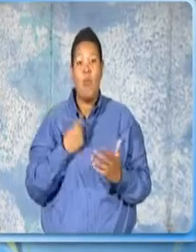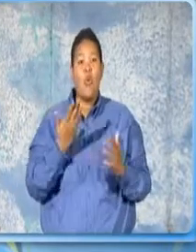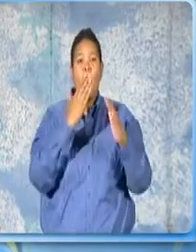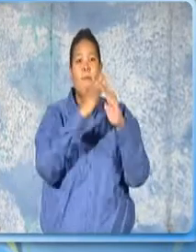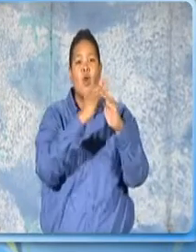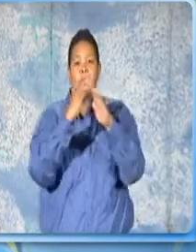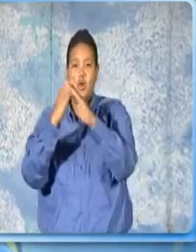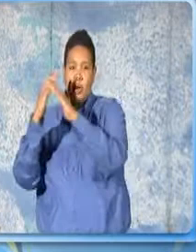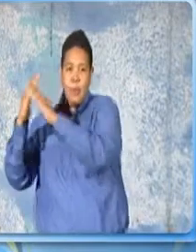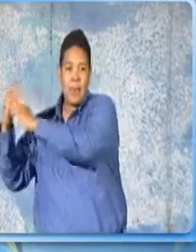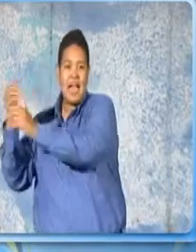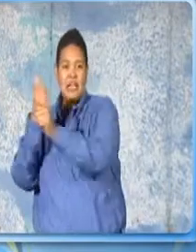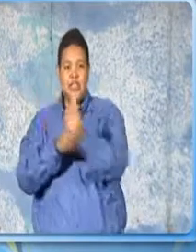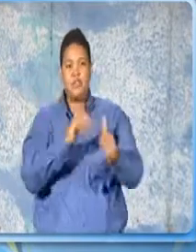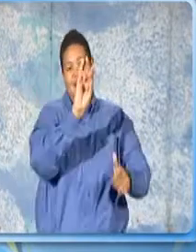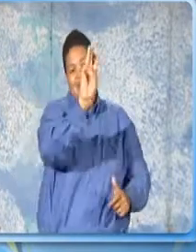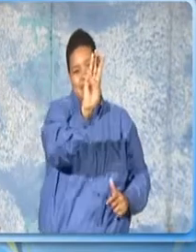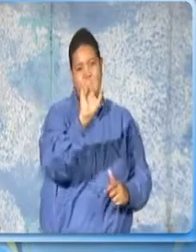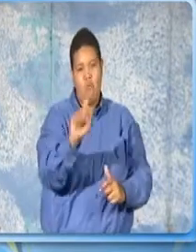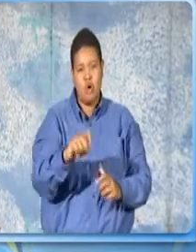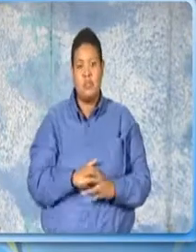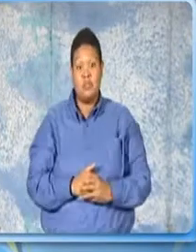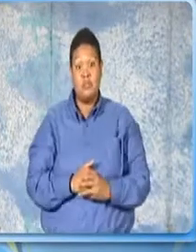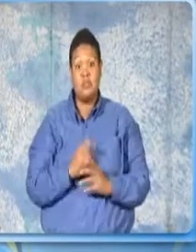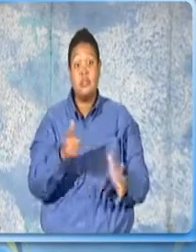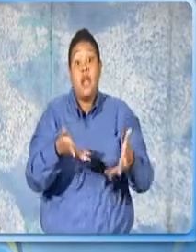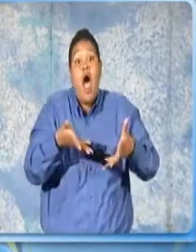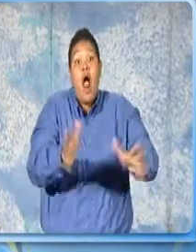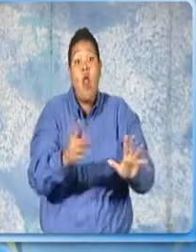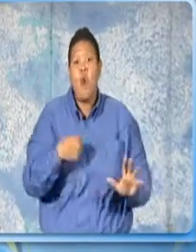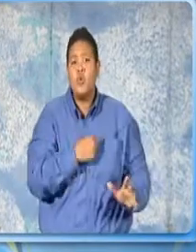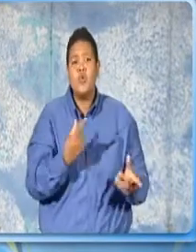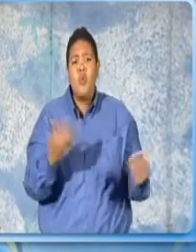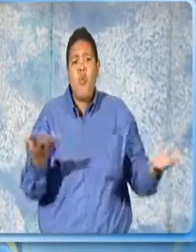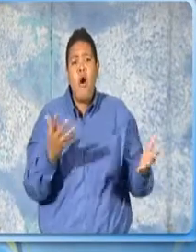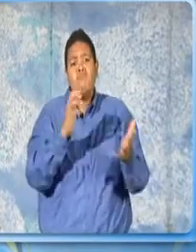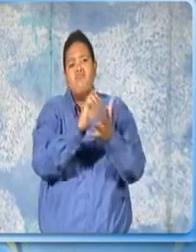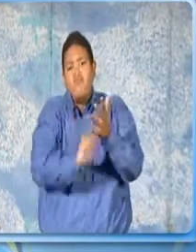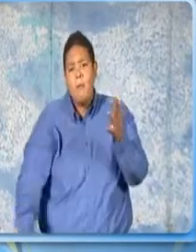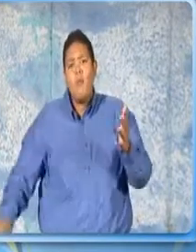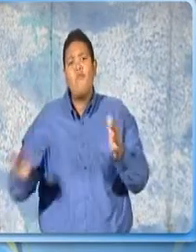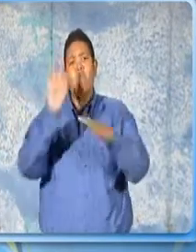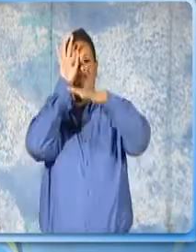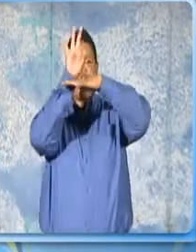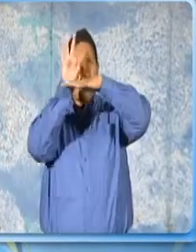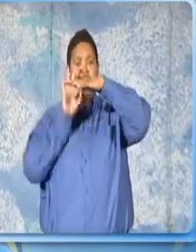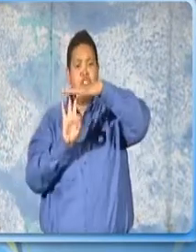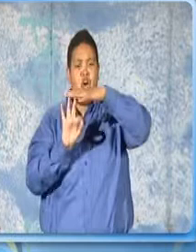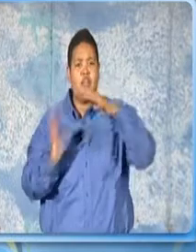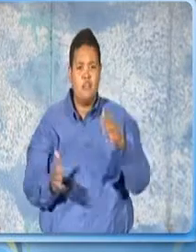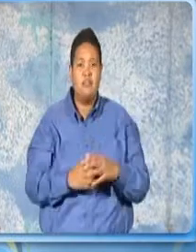multiply each term by it. This allows us to get rid of the fractions.